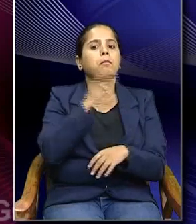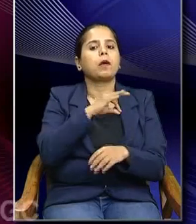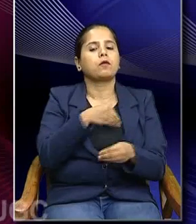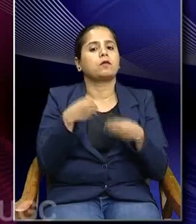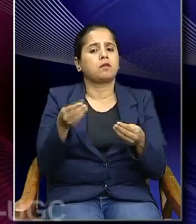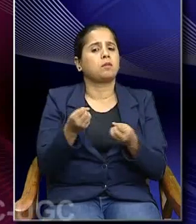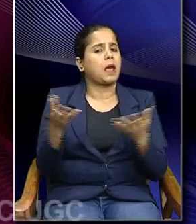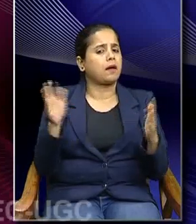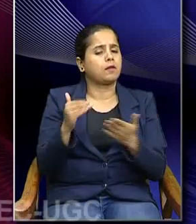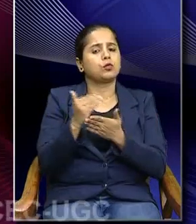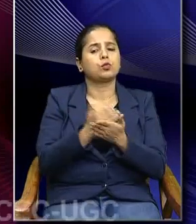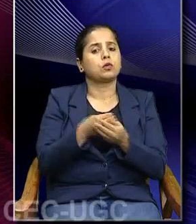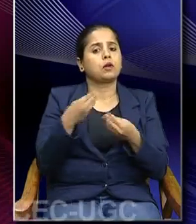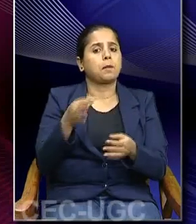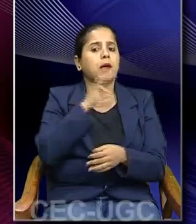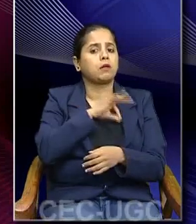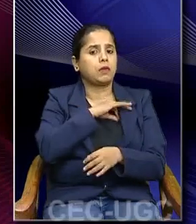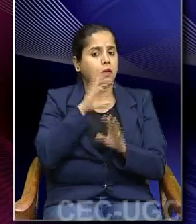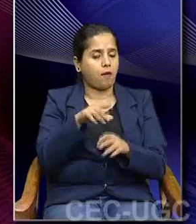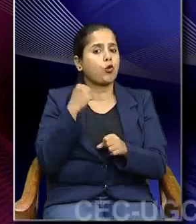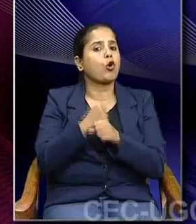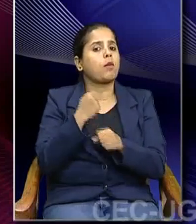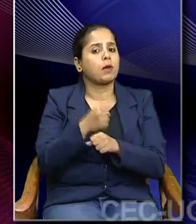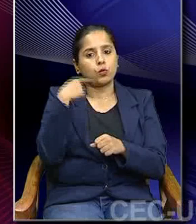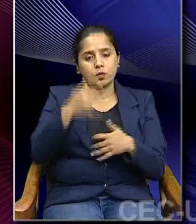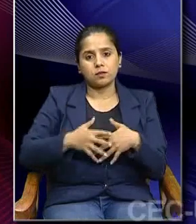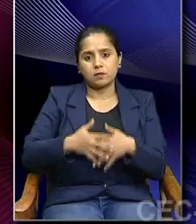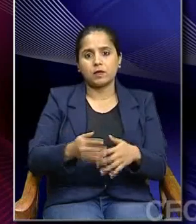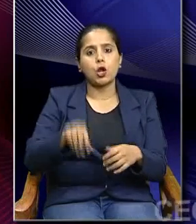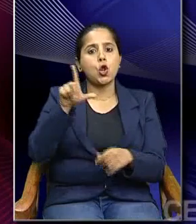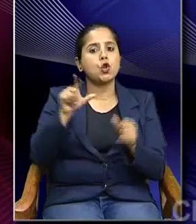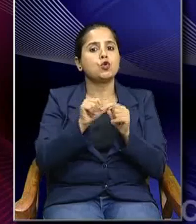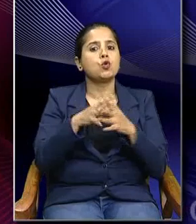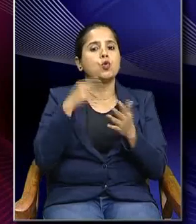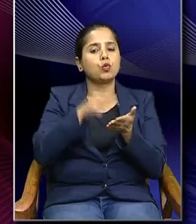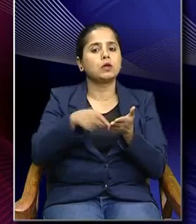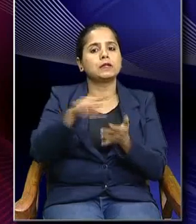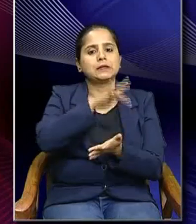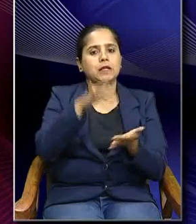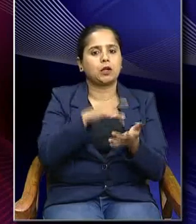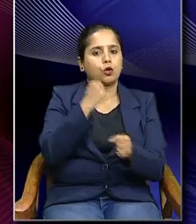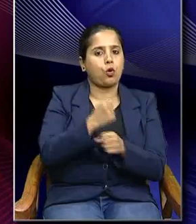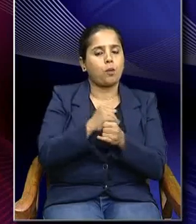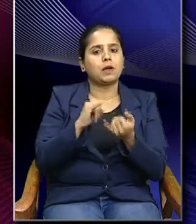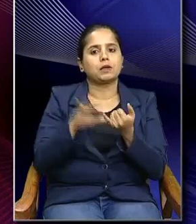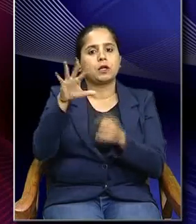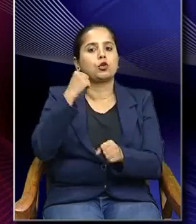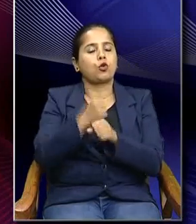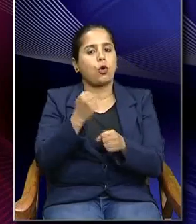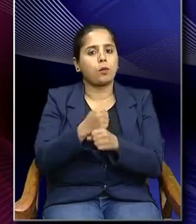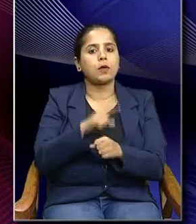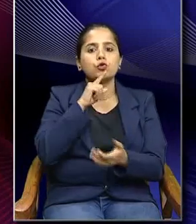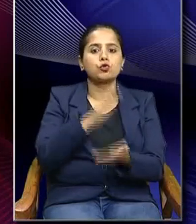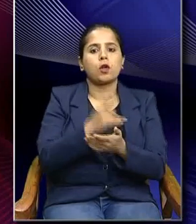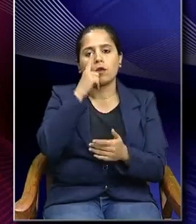maternity benefit scheme which is kind of legislated by the center and the state to ensure